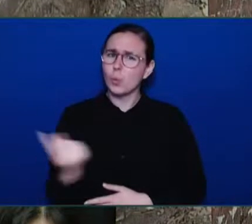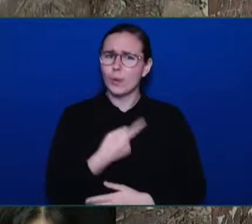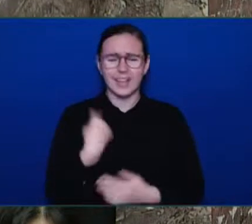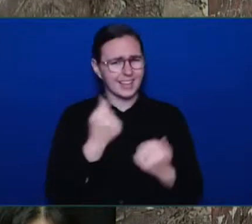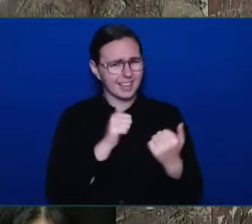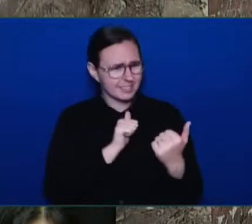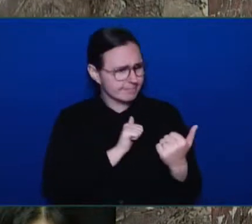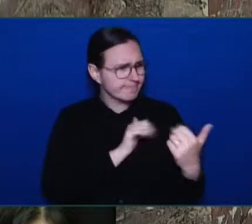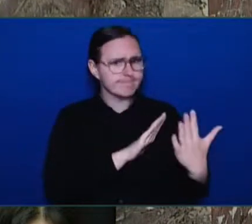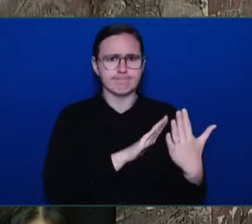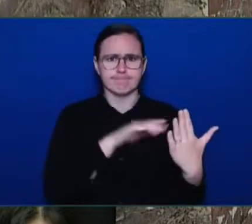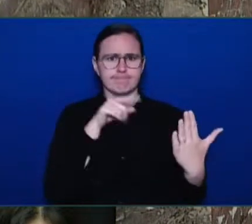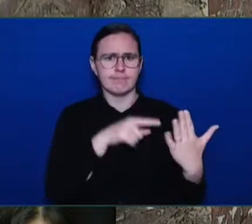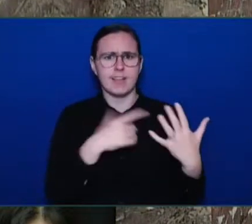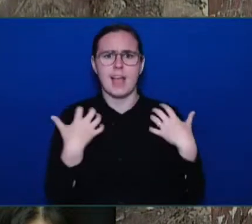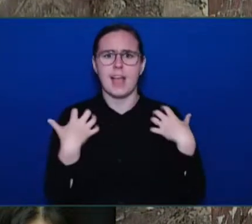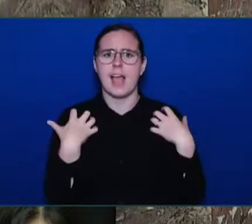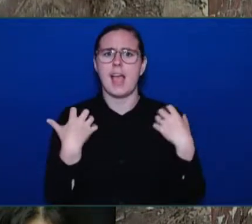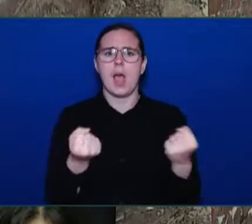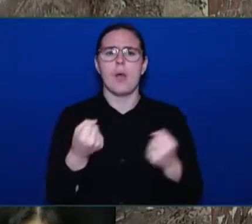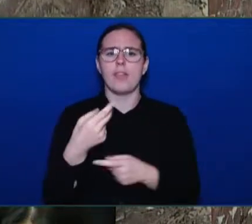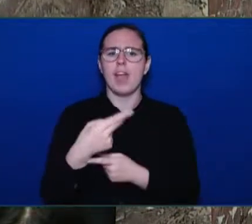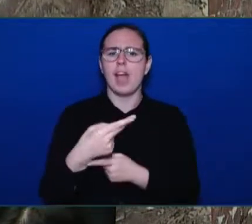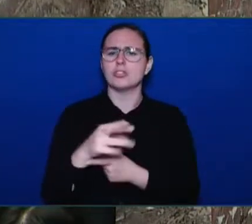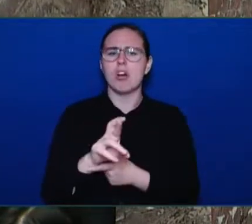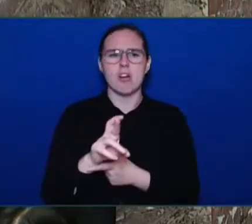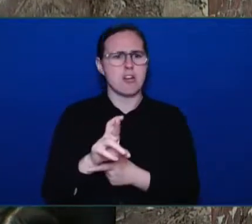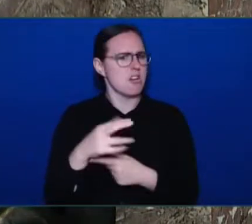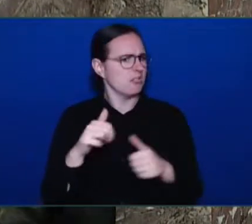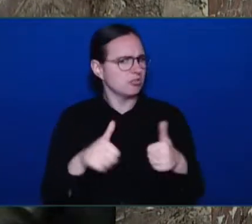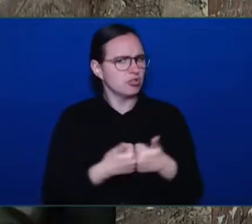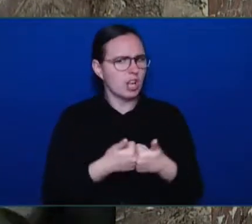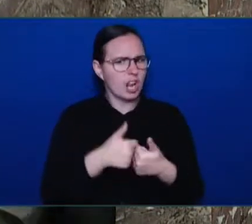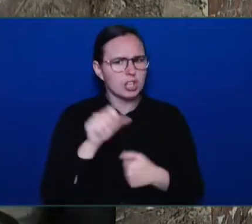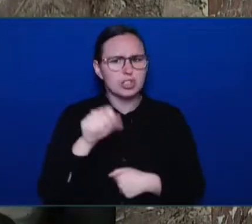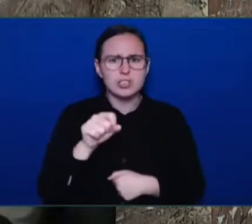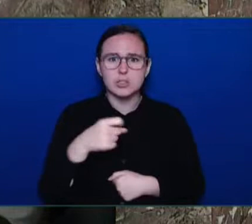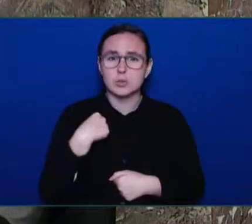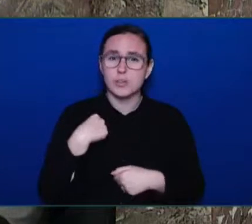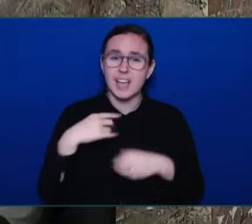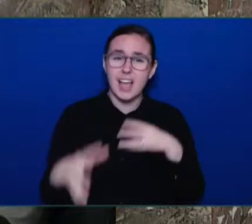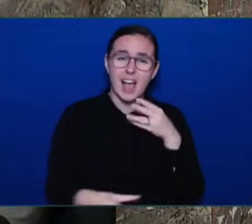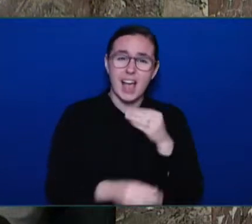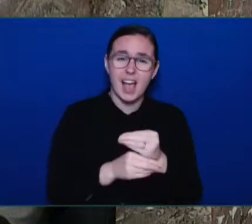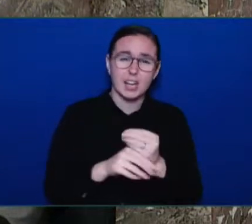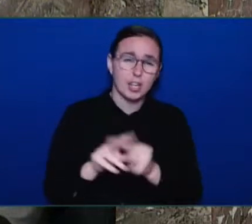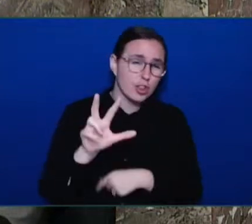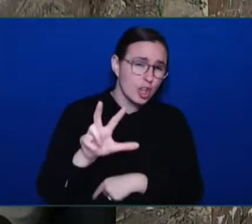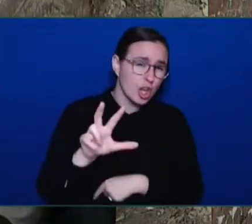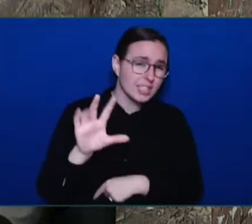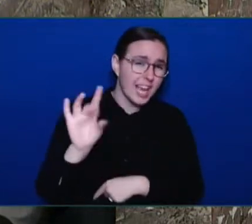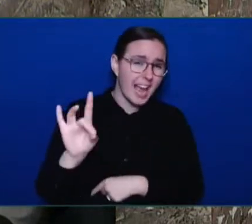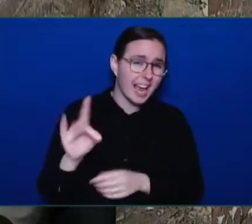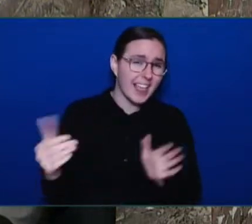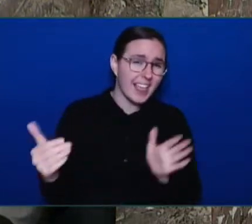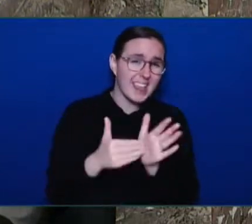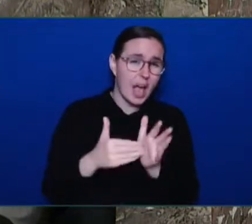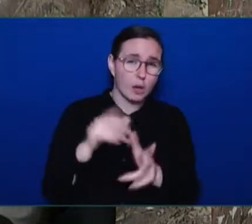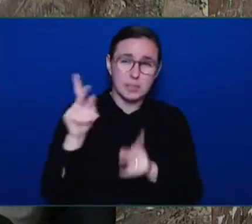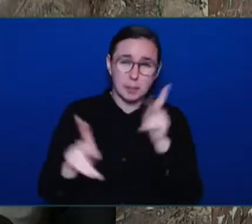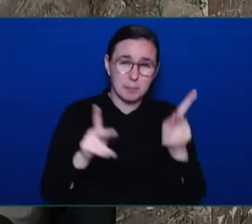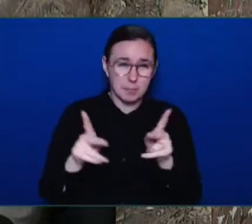by adding net 38,000 people to the healthcare system. The Leader of the Opposition says that